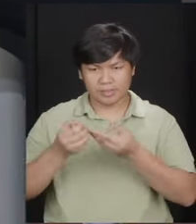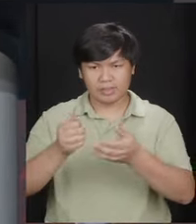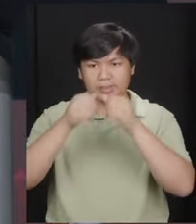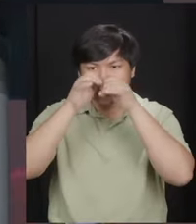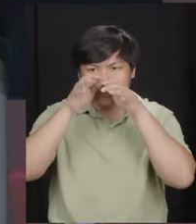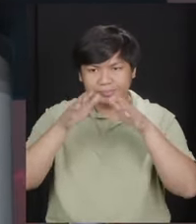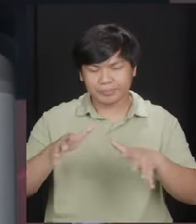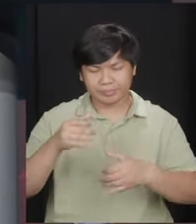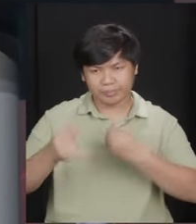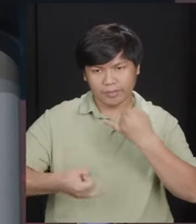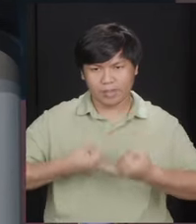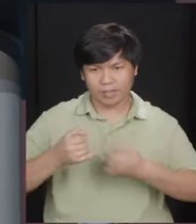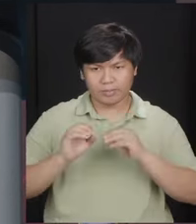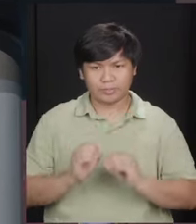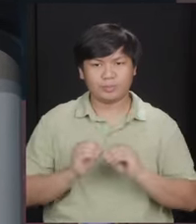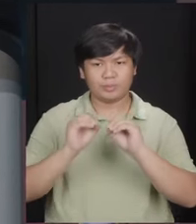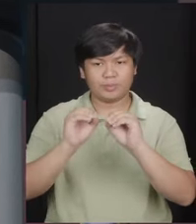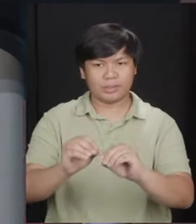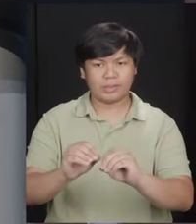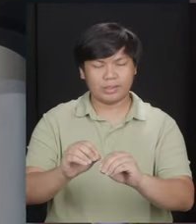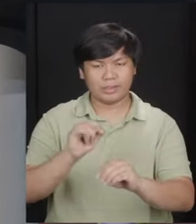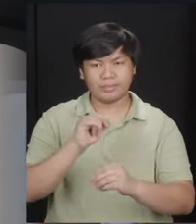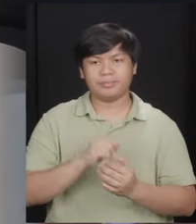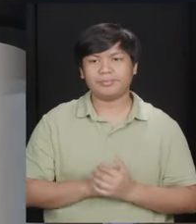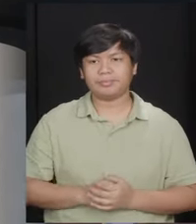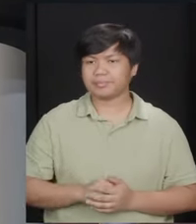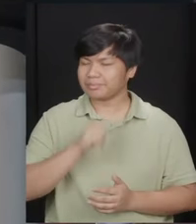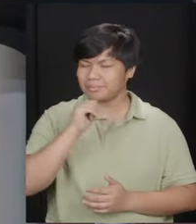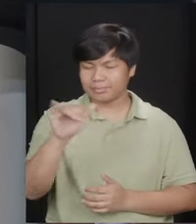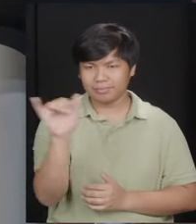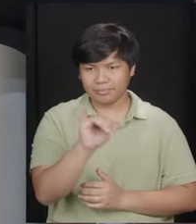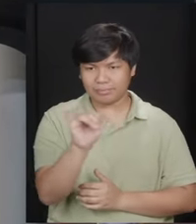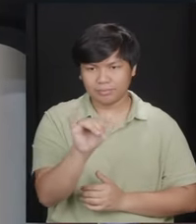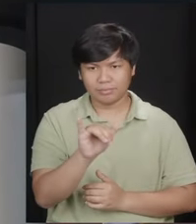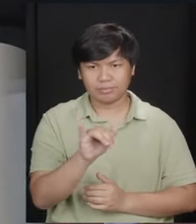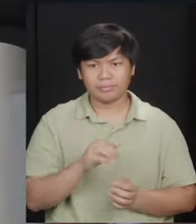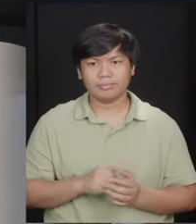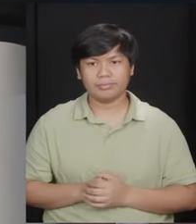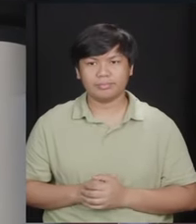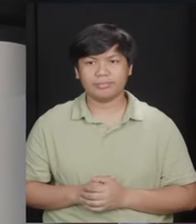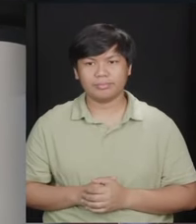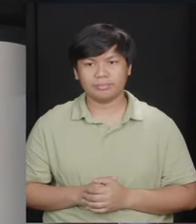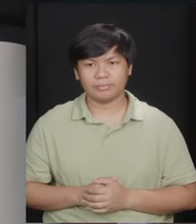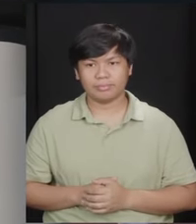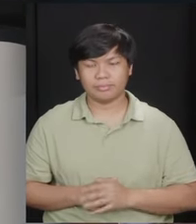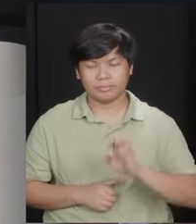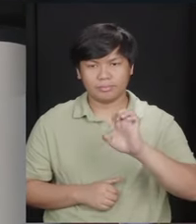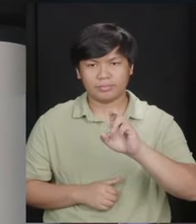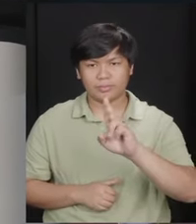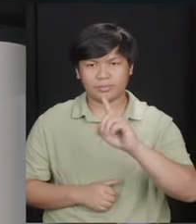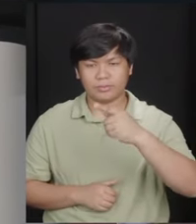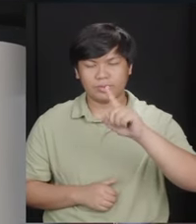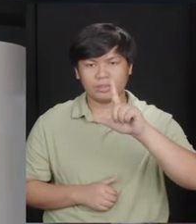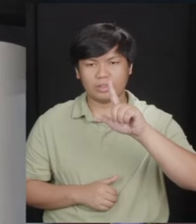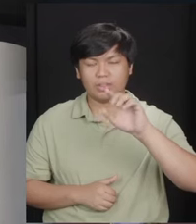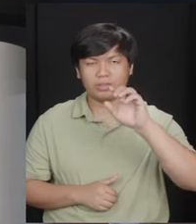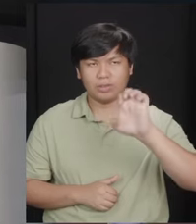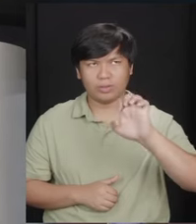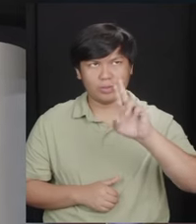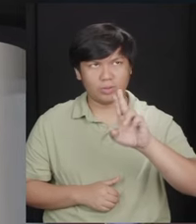because he delights in you if you're poor in spirit. This is not the same. This is not makarios, it's eulogeo. Does it sound